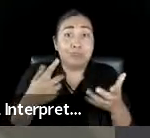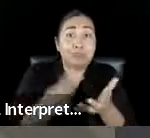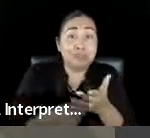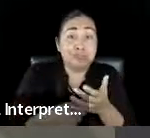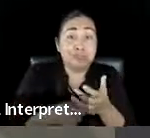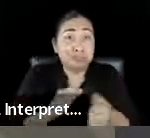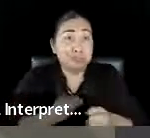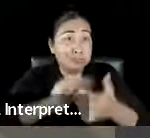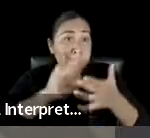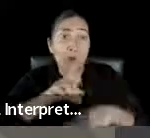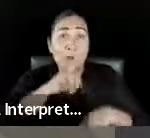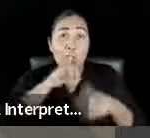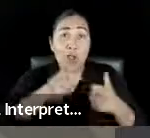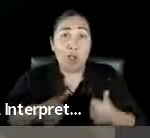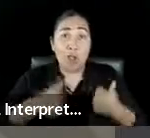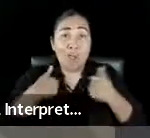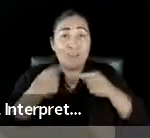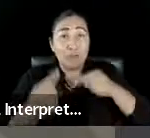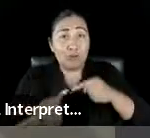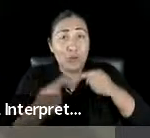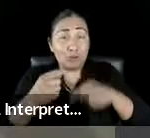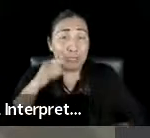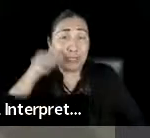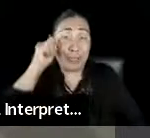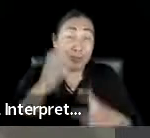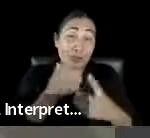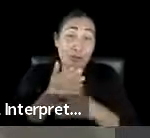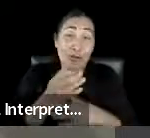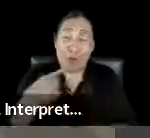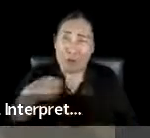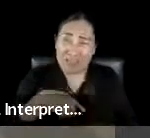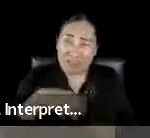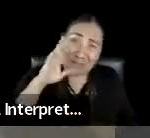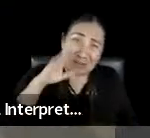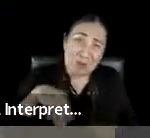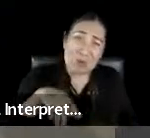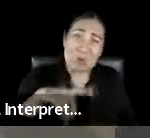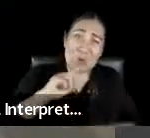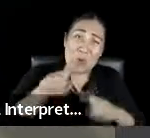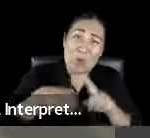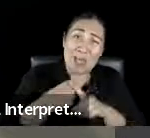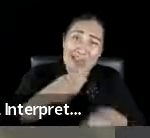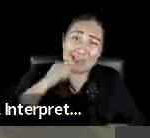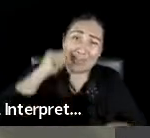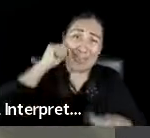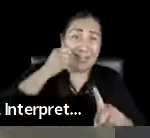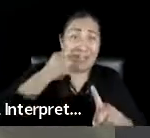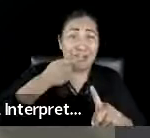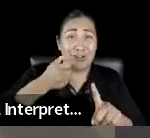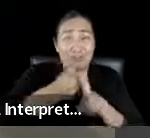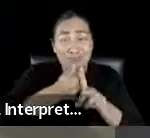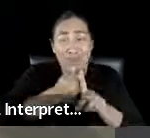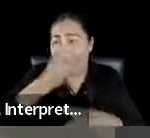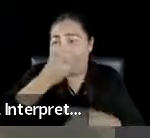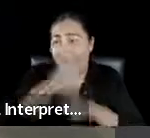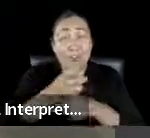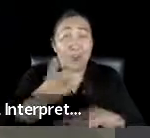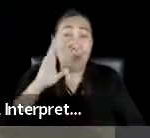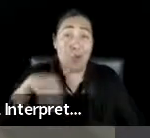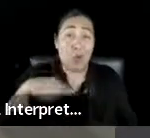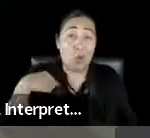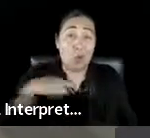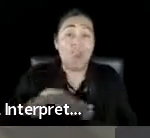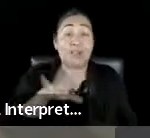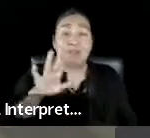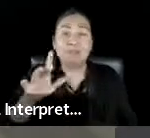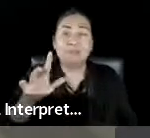that teenagers go through, because we know being a teenager is hard. We know that we were all, the writer's